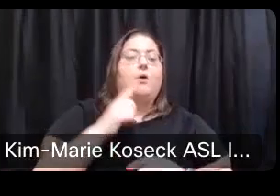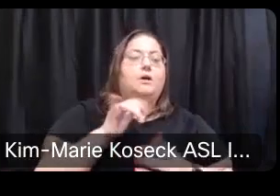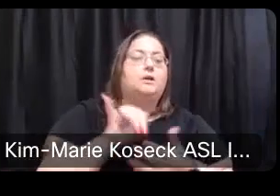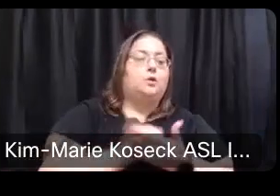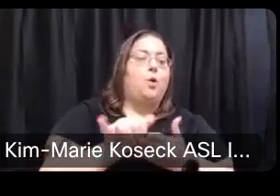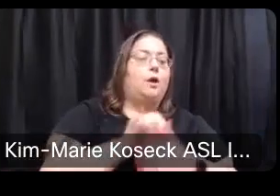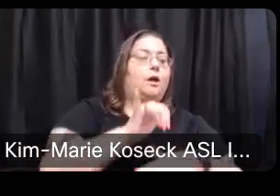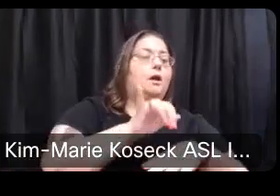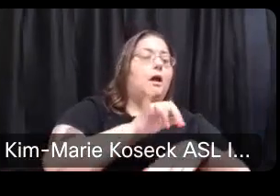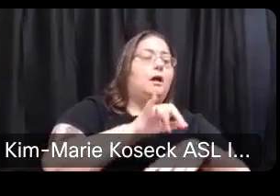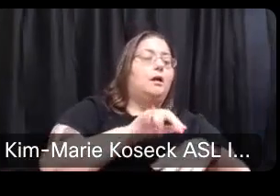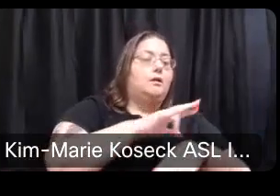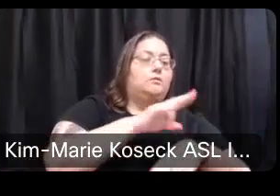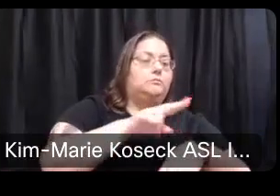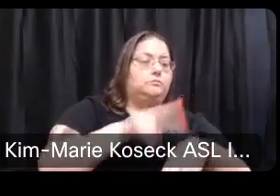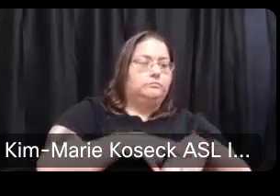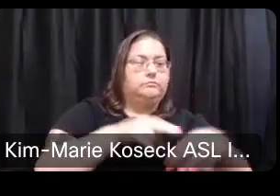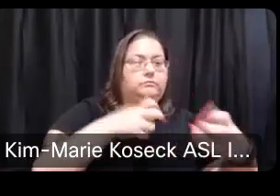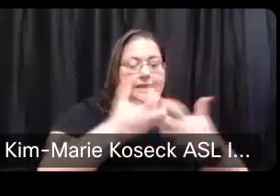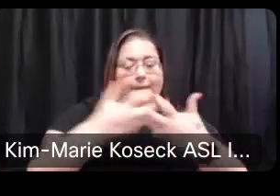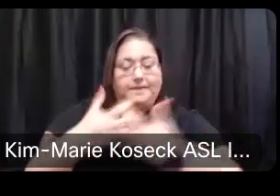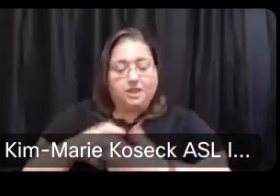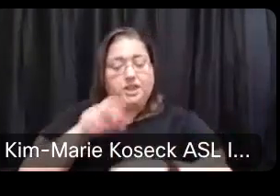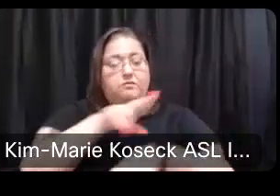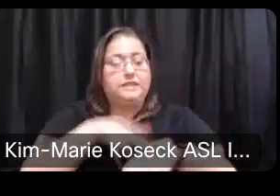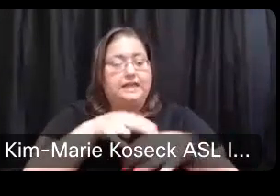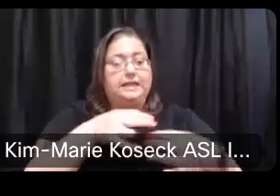Resilience Plan page.